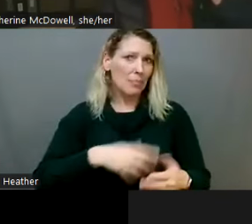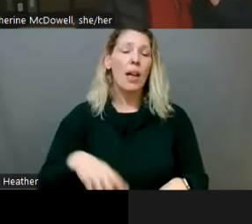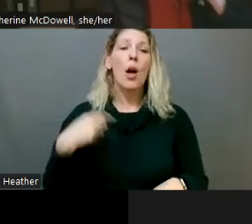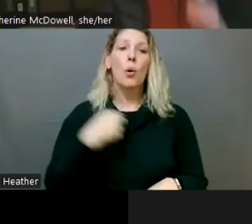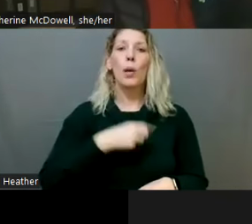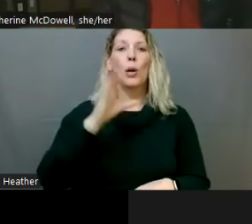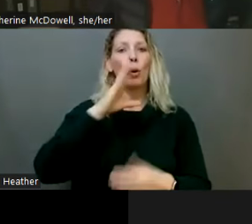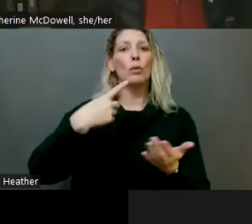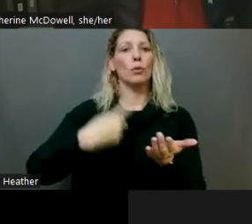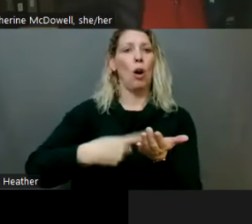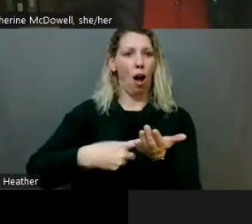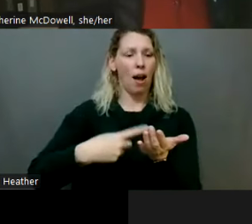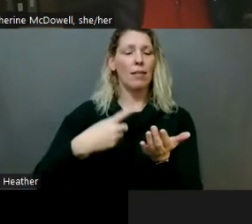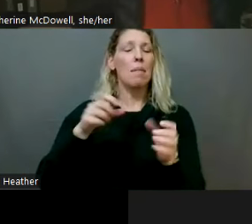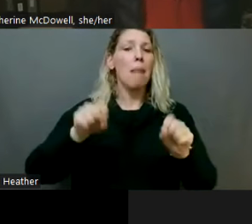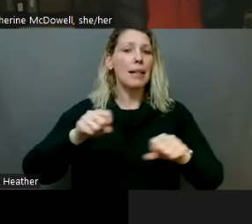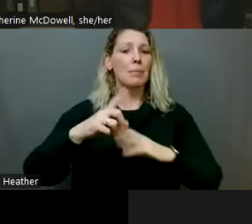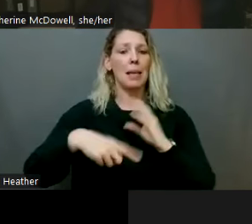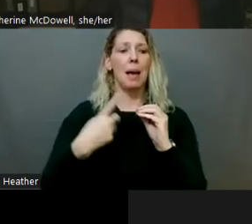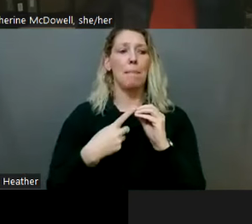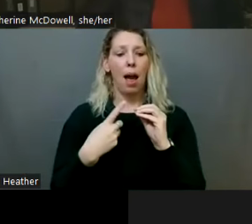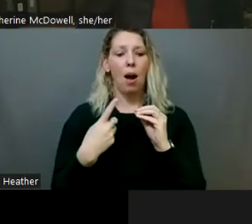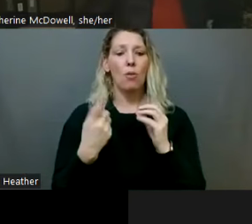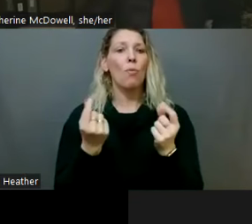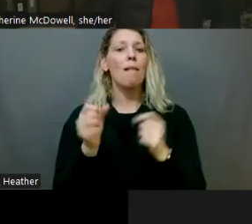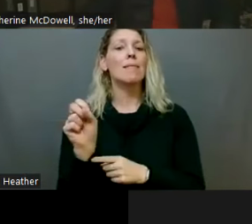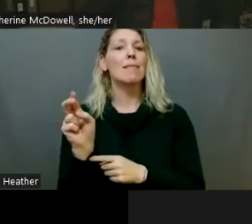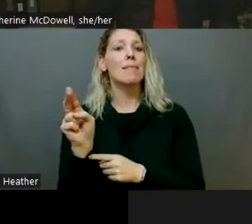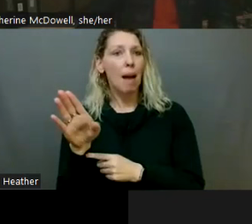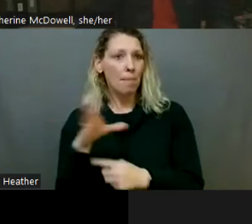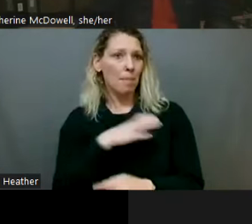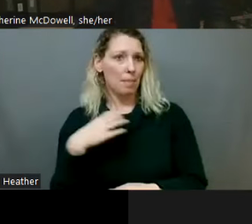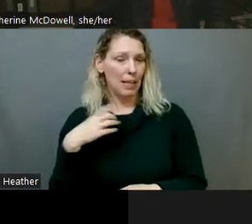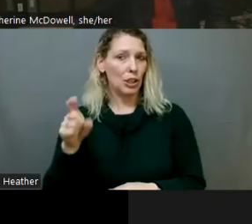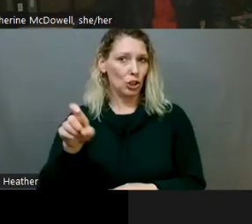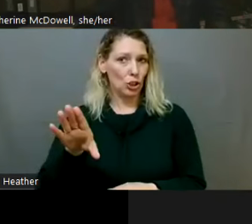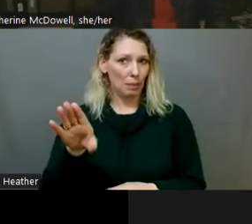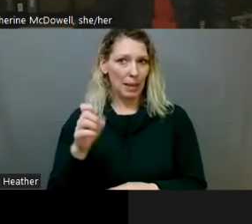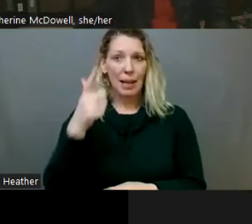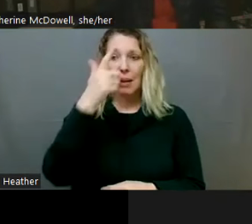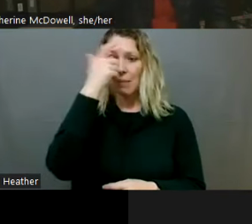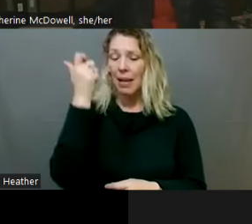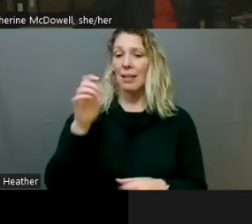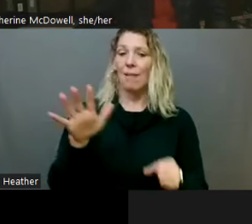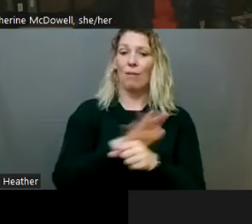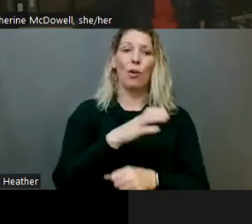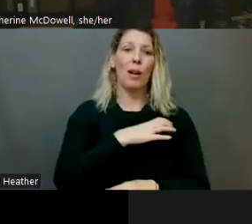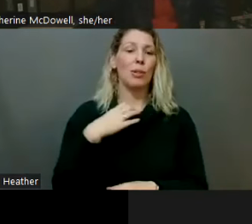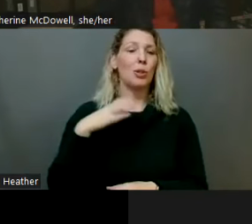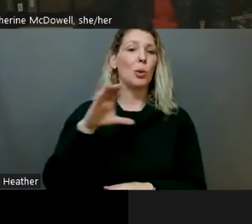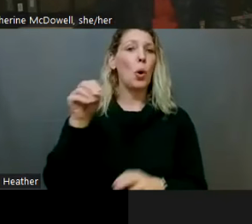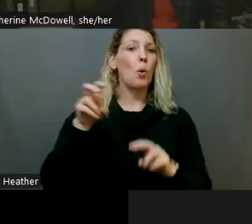going to talk possibly about what the subcommittees should be, because full commission co-chairs would